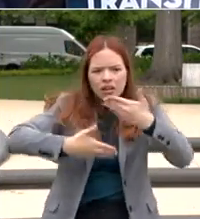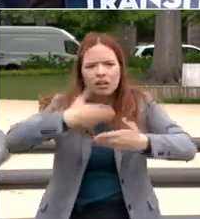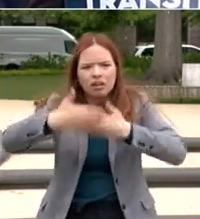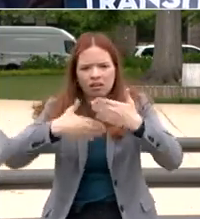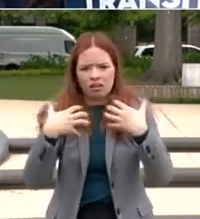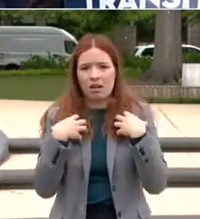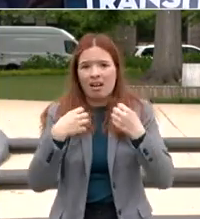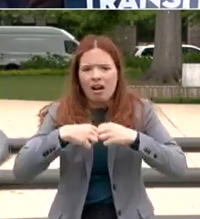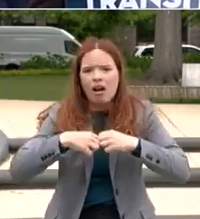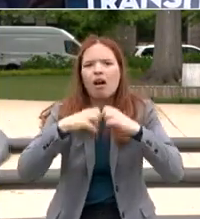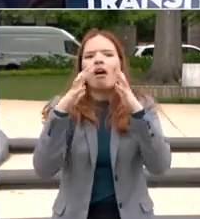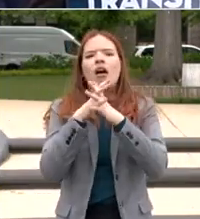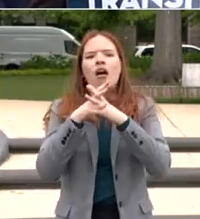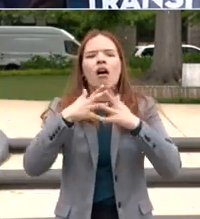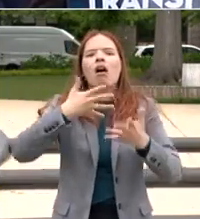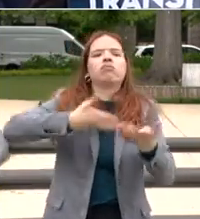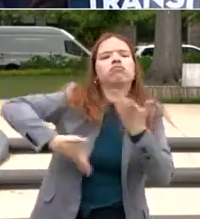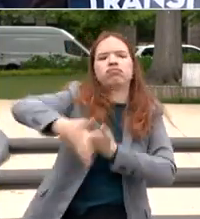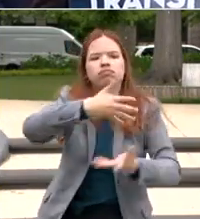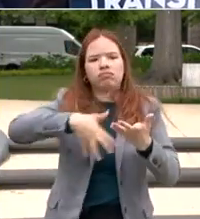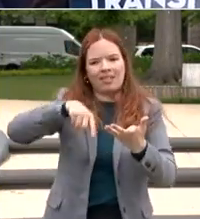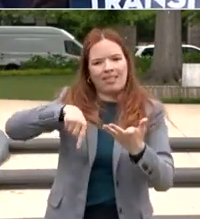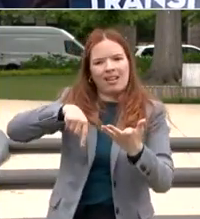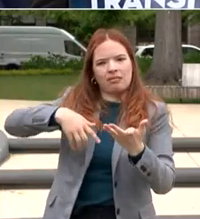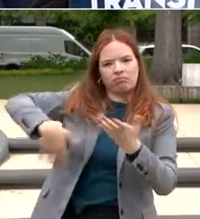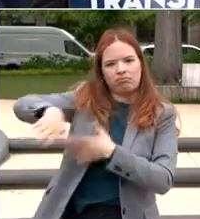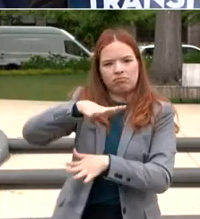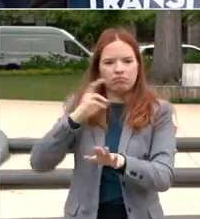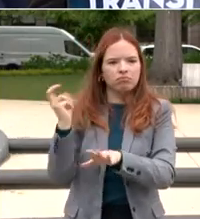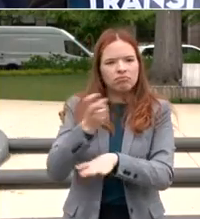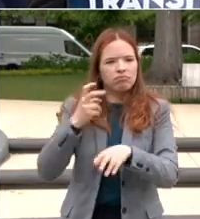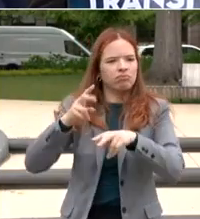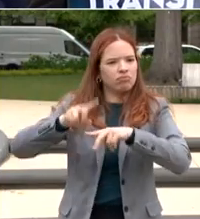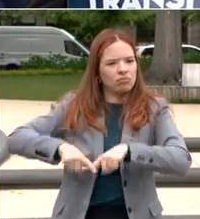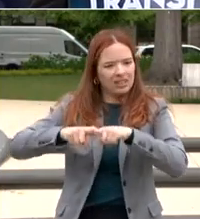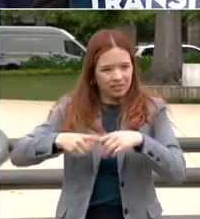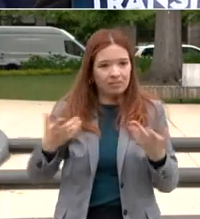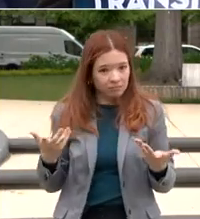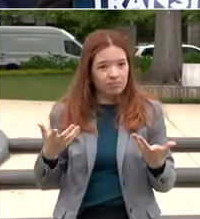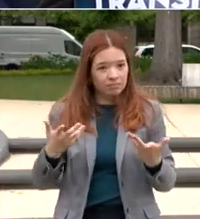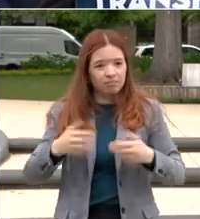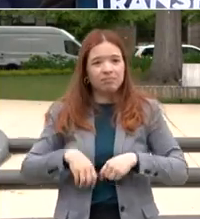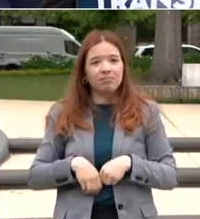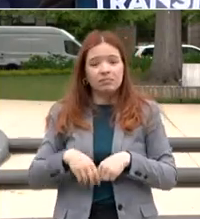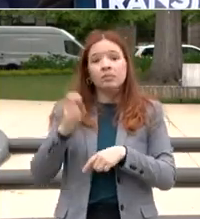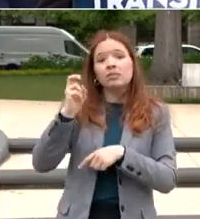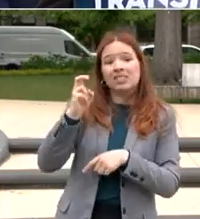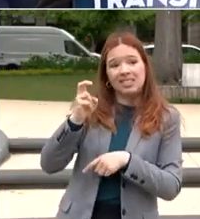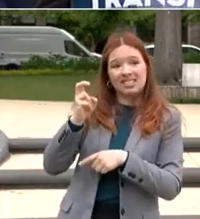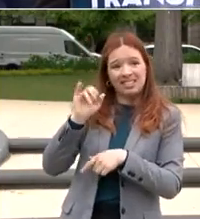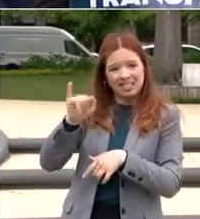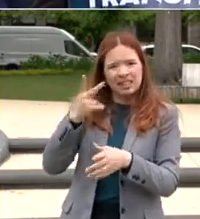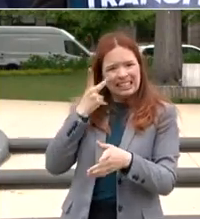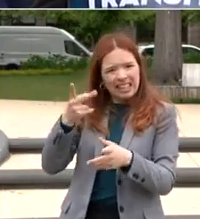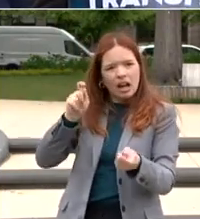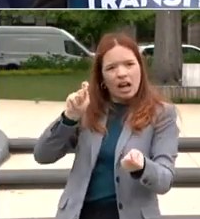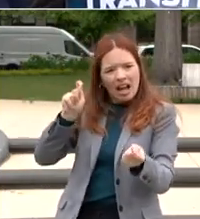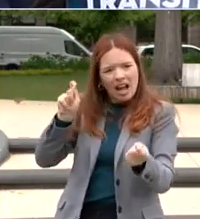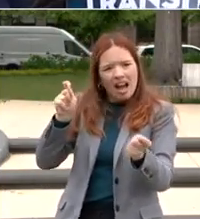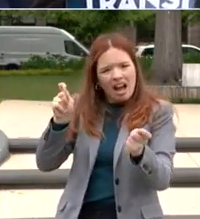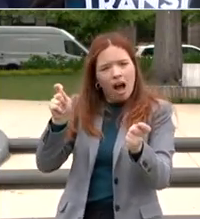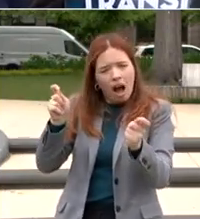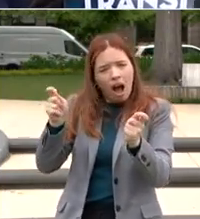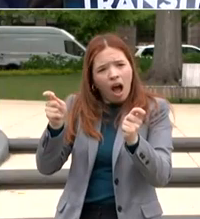know, and as the Mayor mentioned earlier, the K Street Transitway project is a transformative initiative that will improve our overall transportation